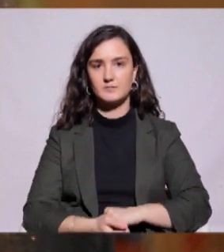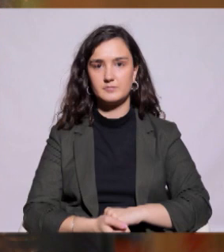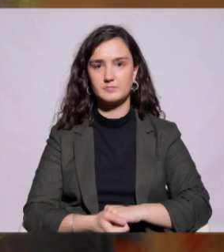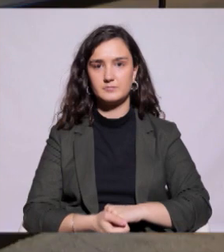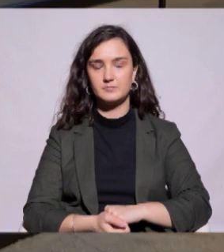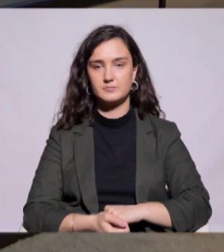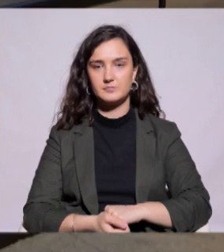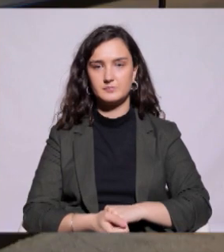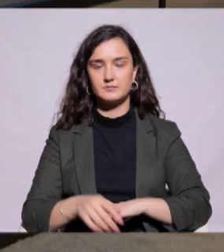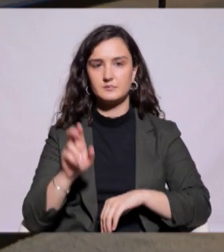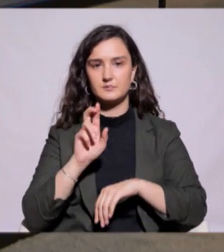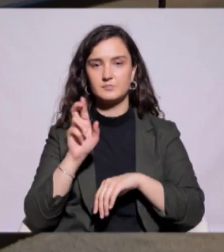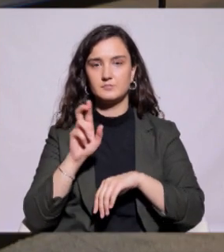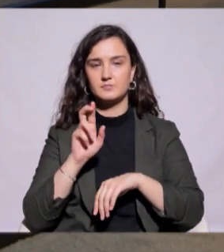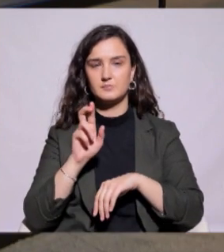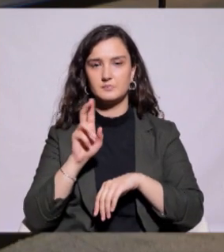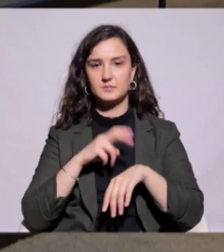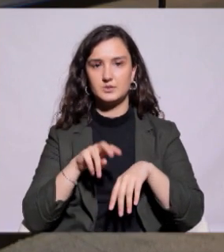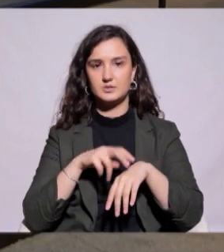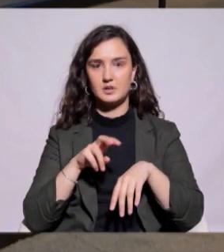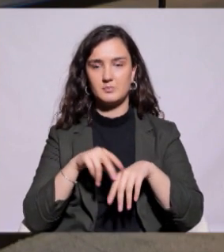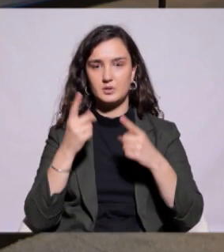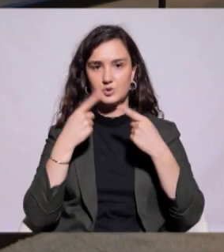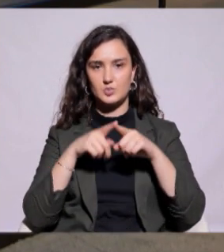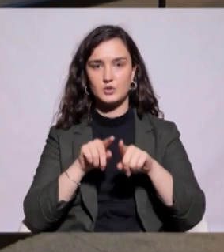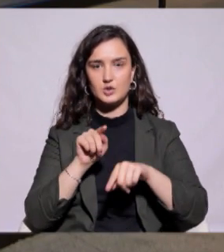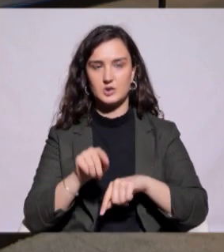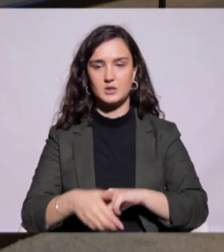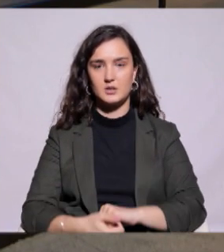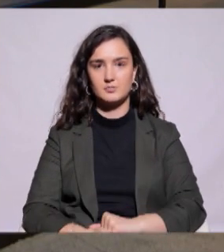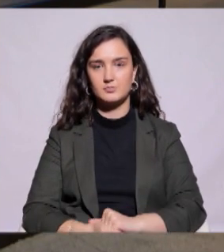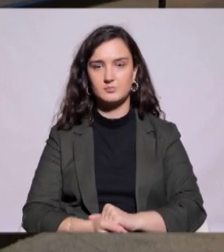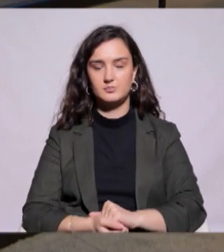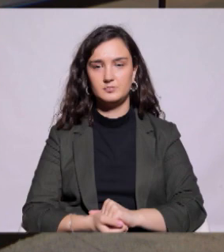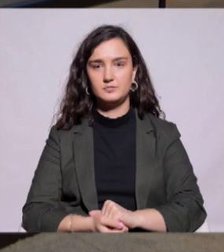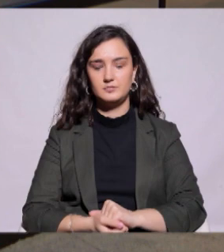inžinerija. Biomedical engineering, biosamedicino inžinerija.